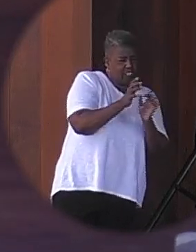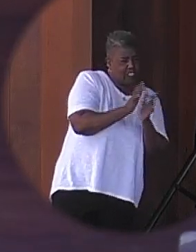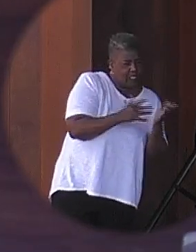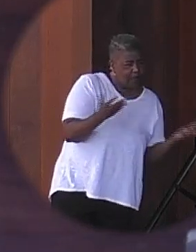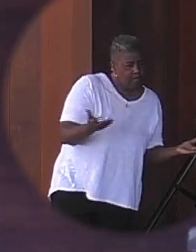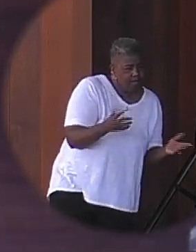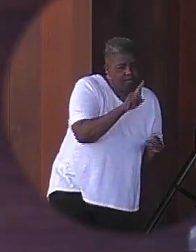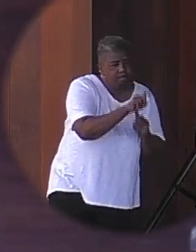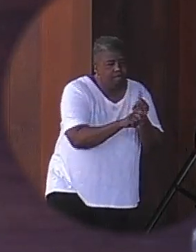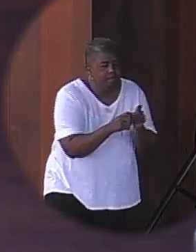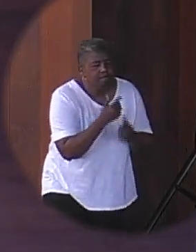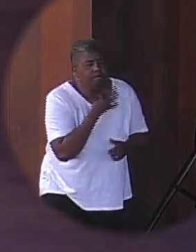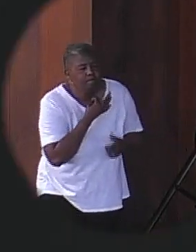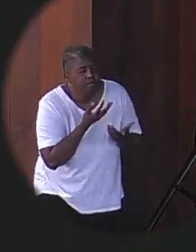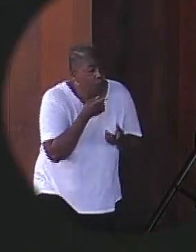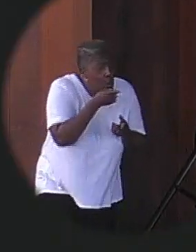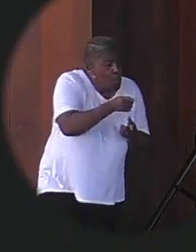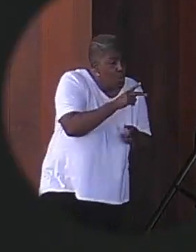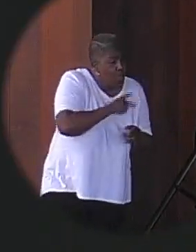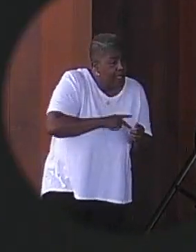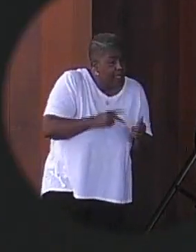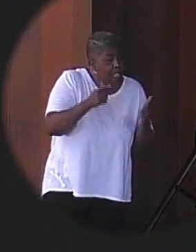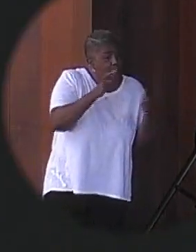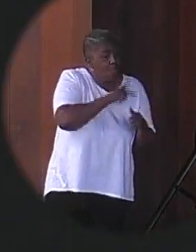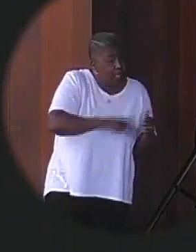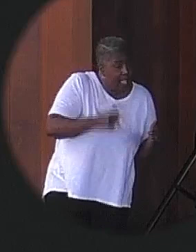question. He says, "Are you king of the Jews?"